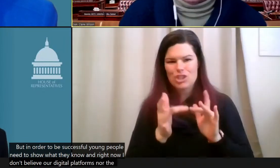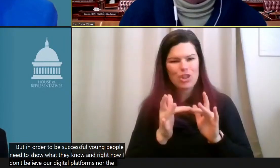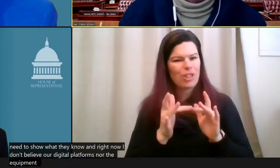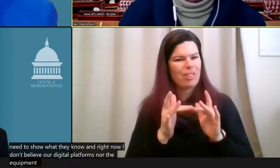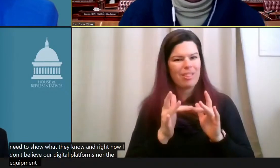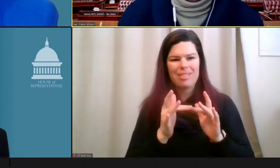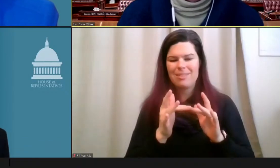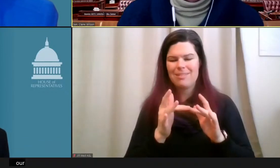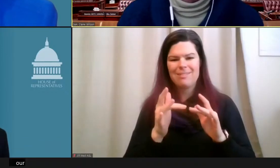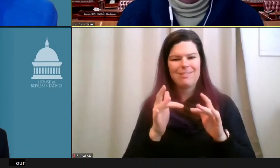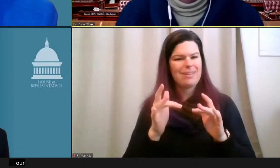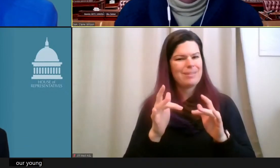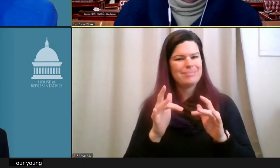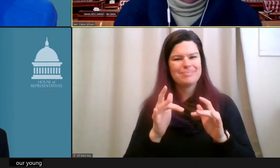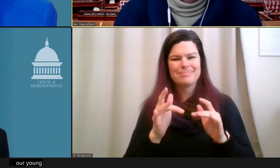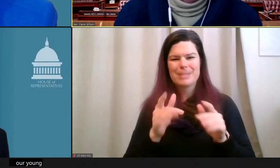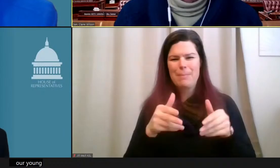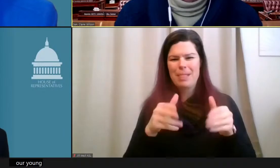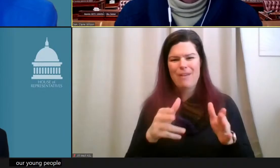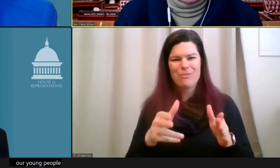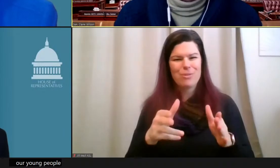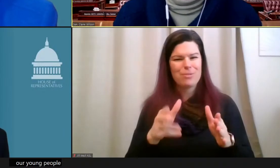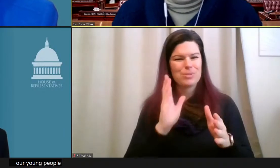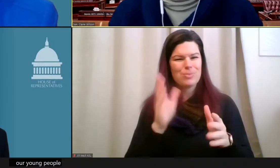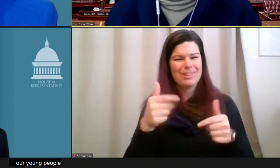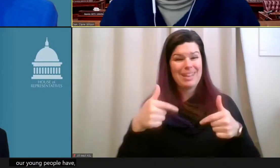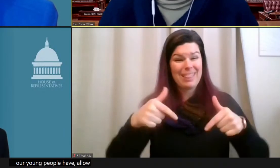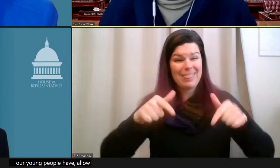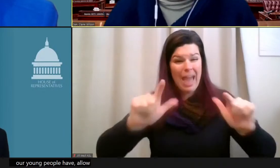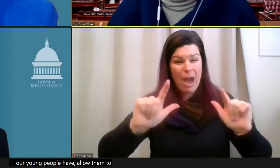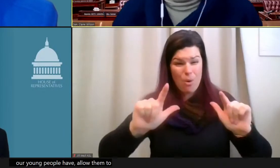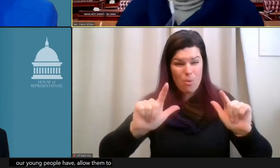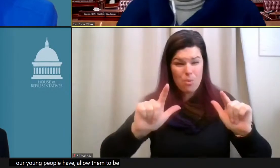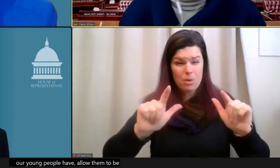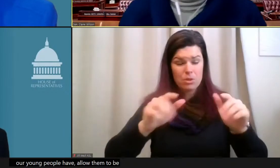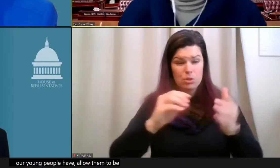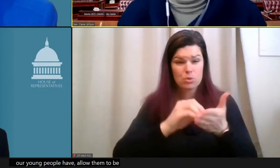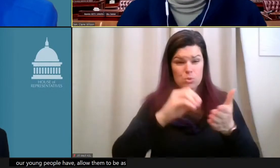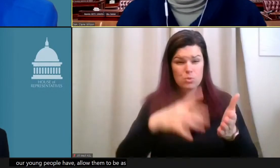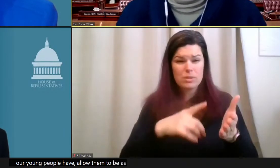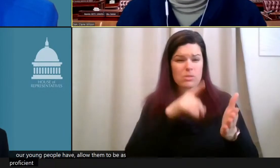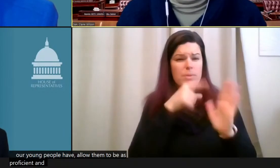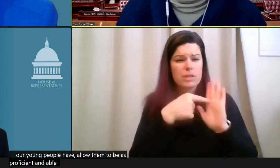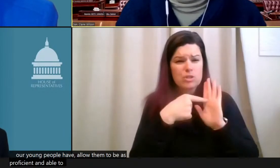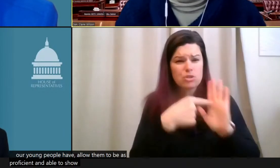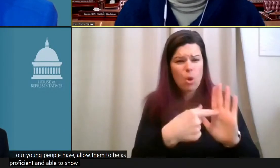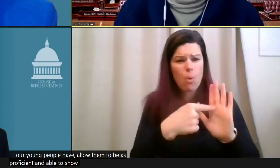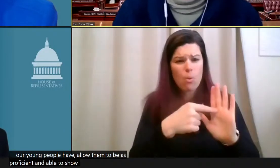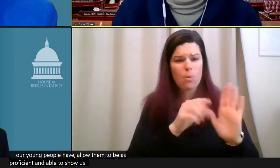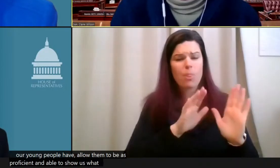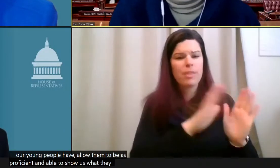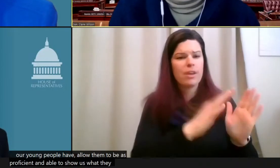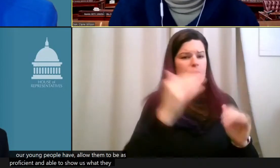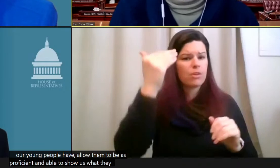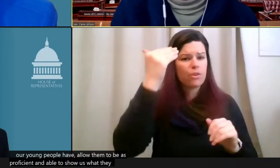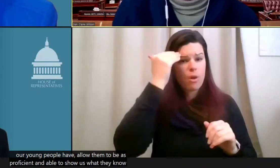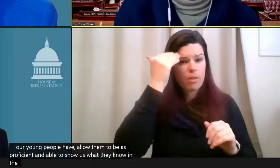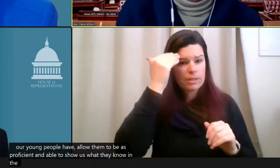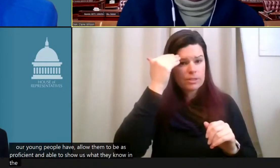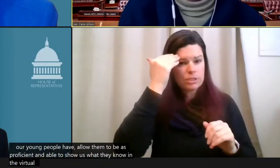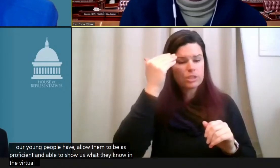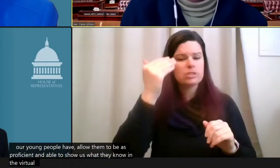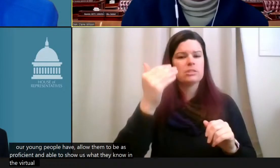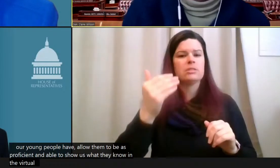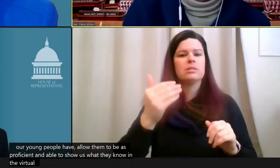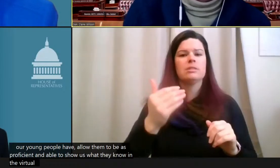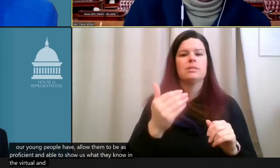have allow them to be as proficient and able to show us what they know in the virtual and digital